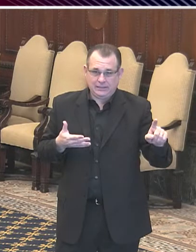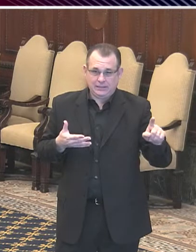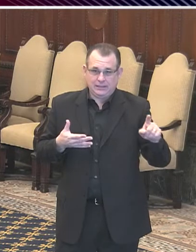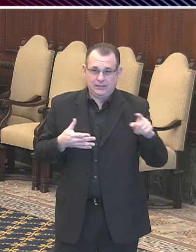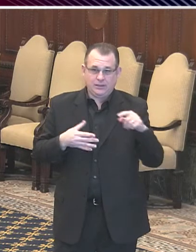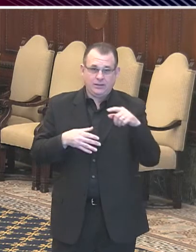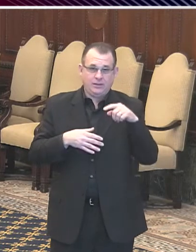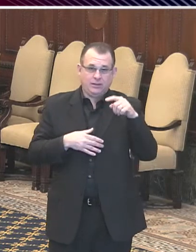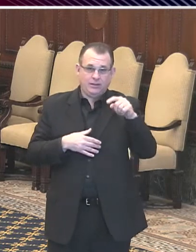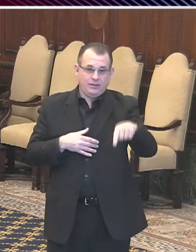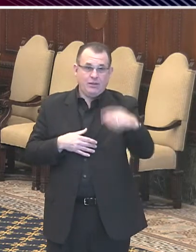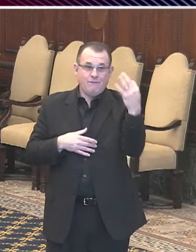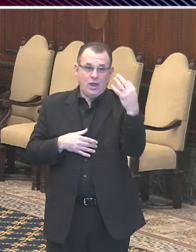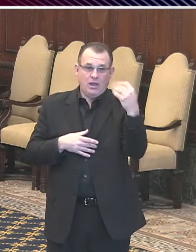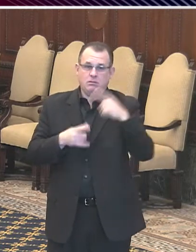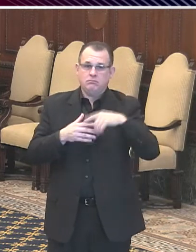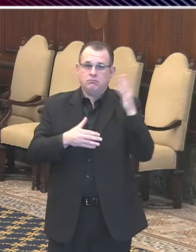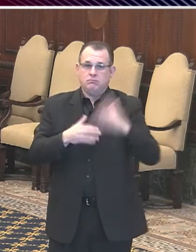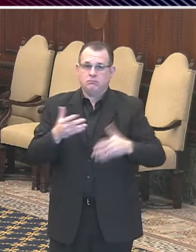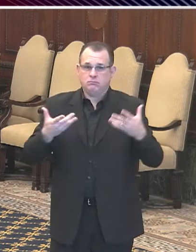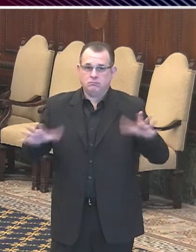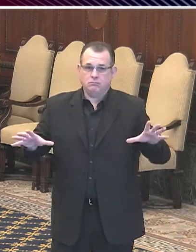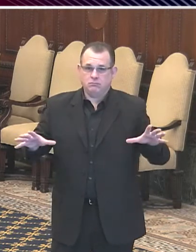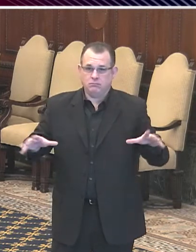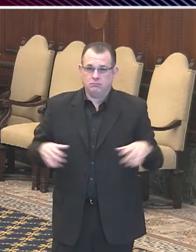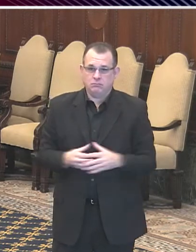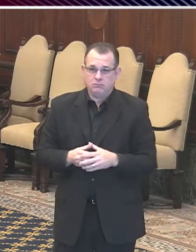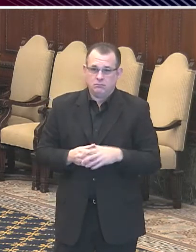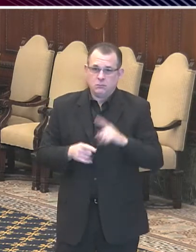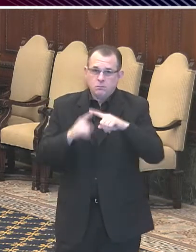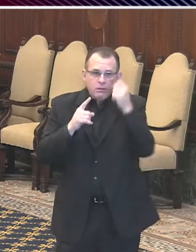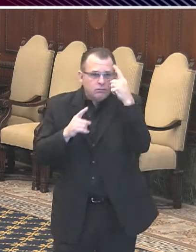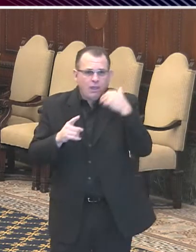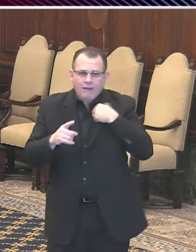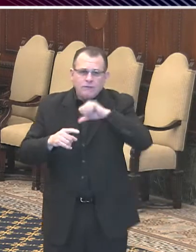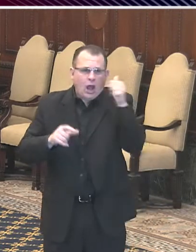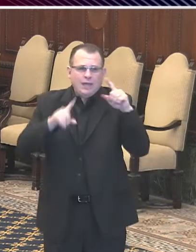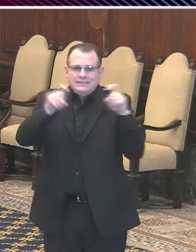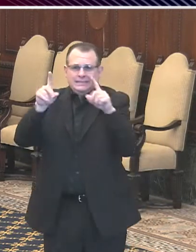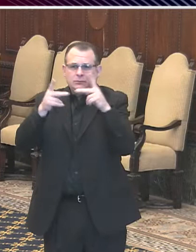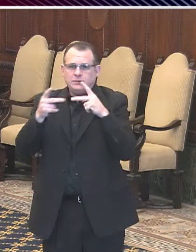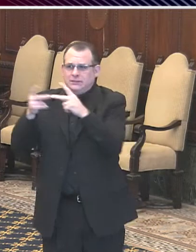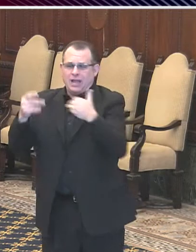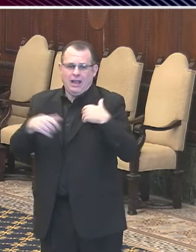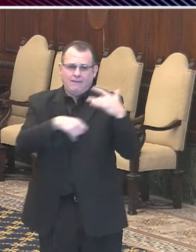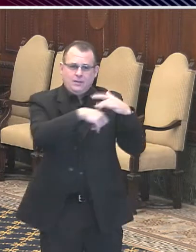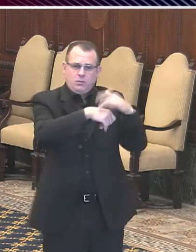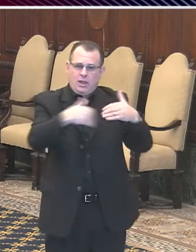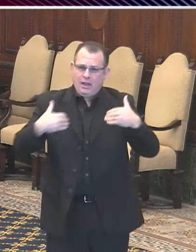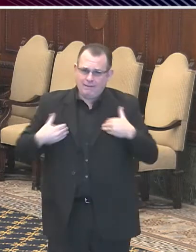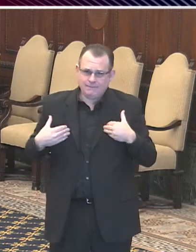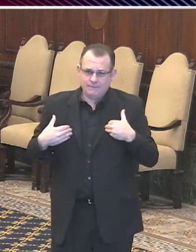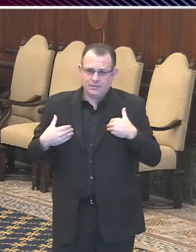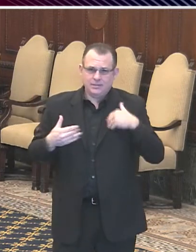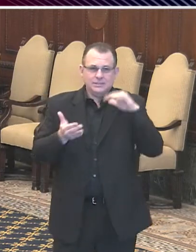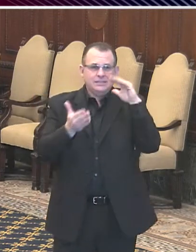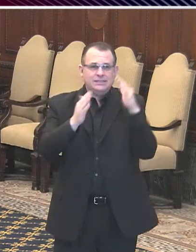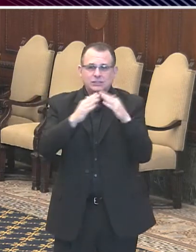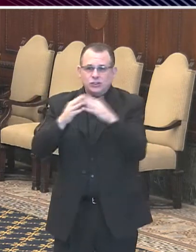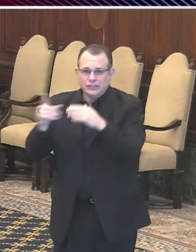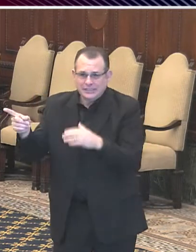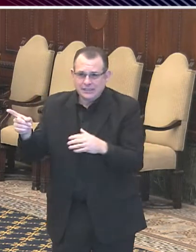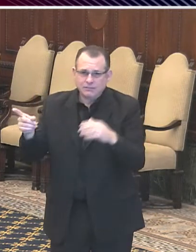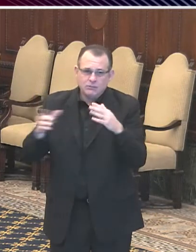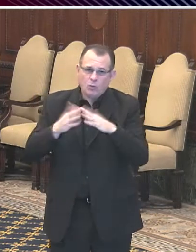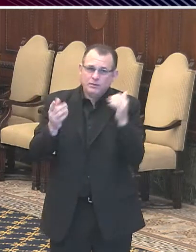on Friday. However, there are these other sites that are available. And there is a site in the Center City that's open 7 days per week. And if you're